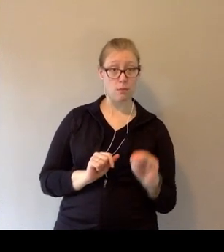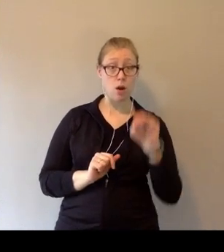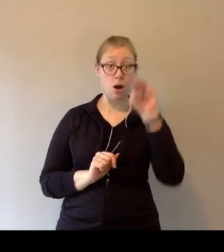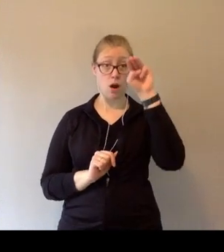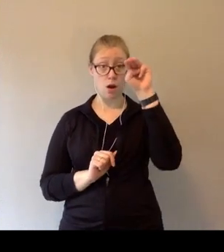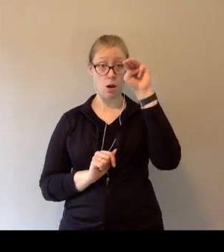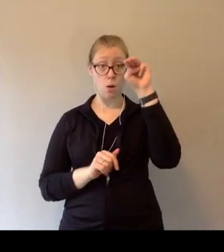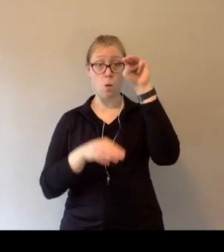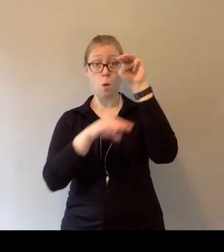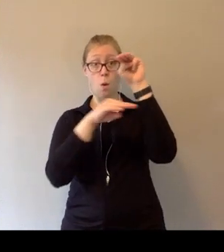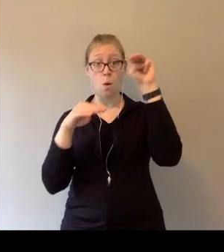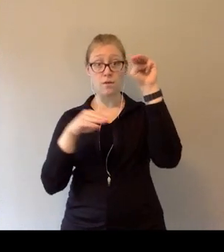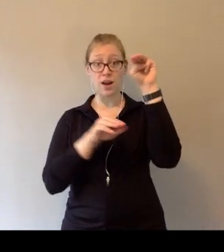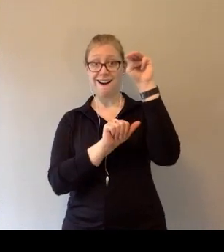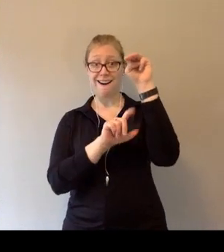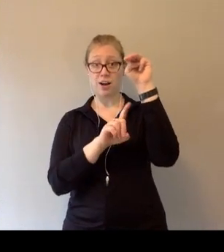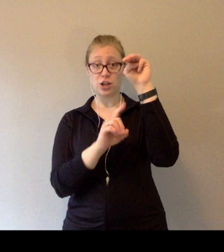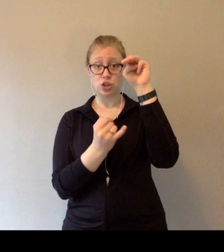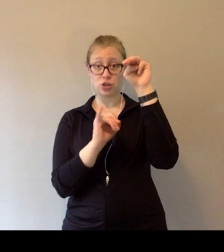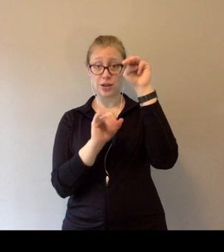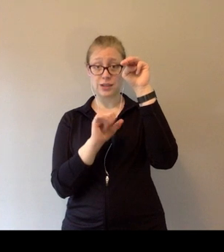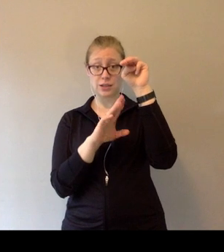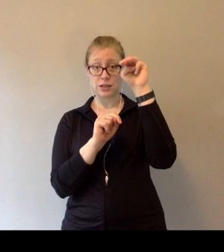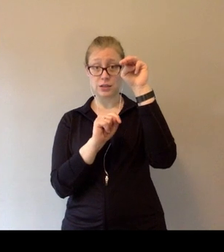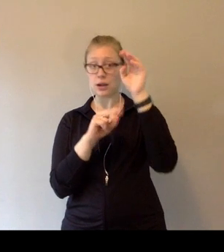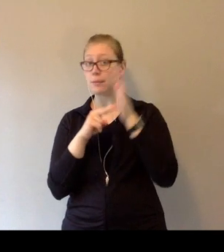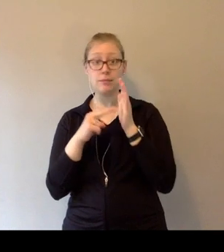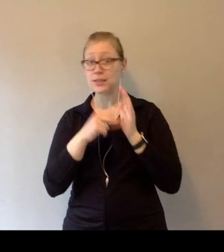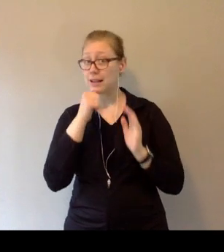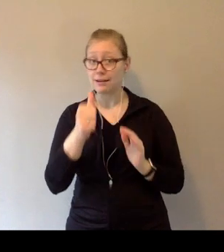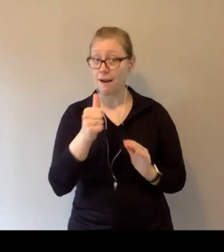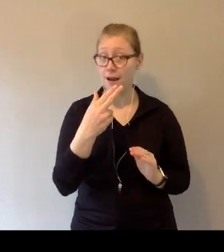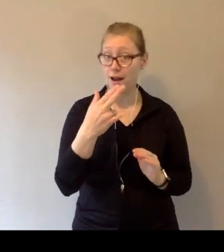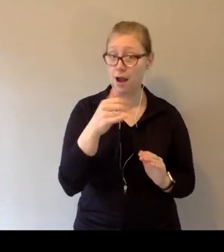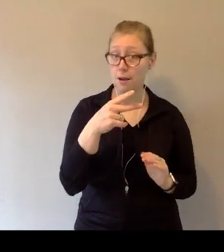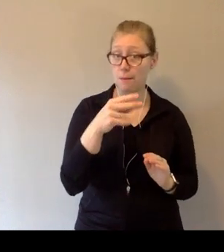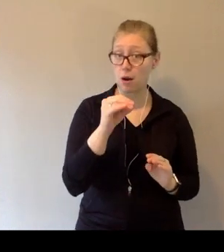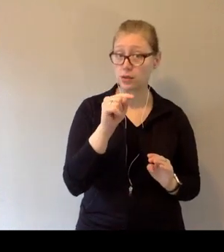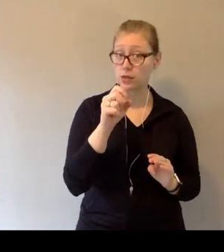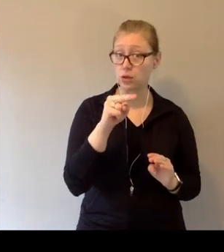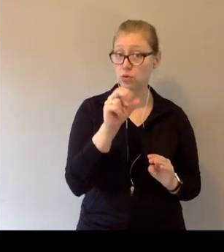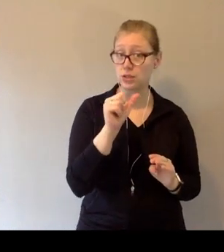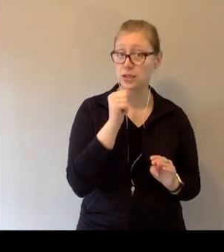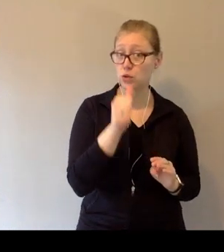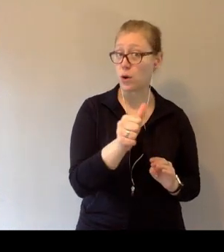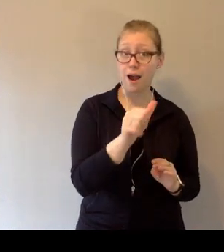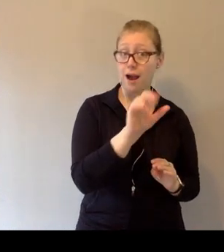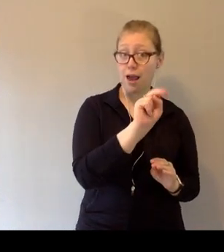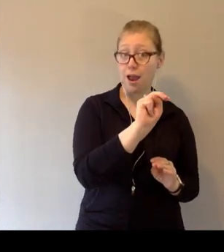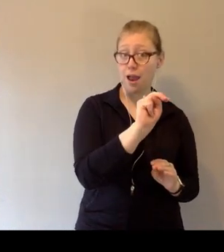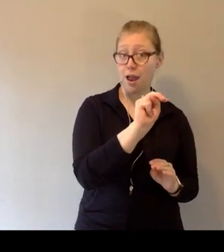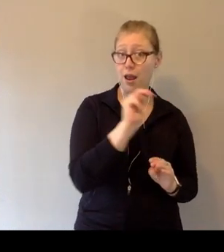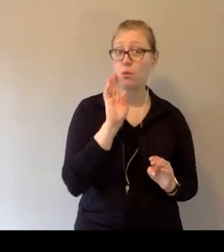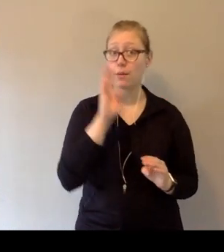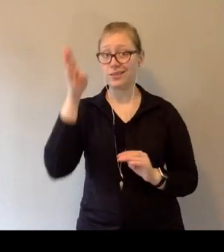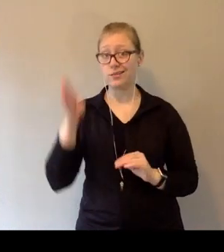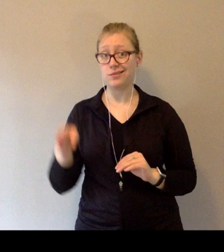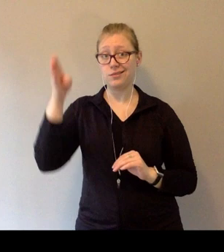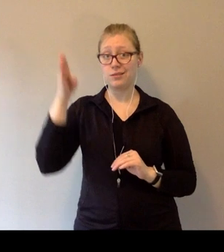the side that's not the hypotenuse. So it's going to be side O. So this would be m over